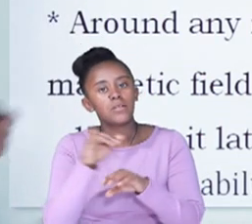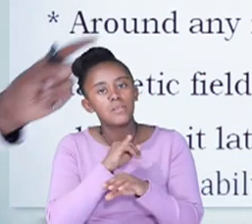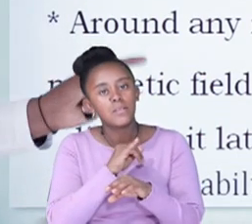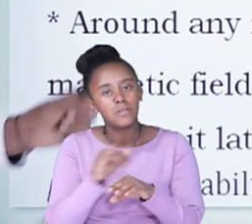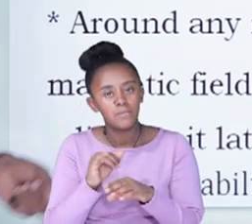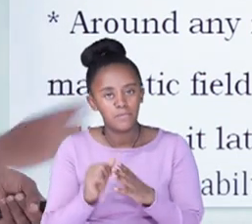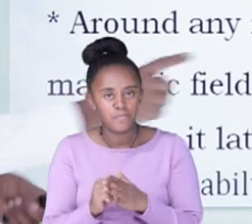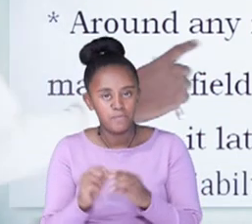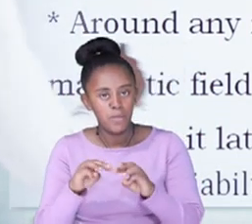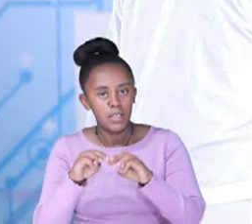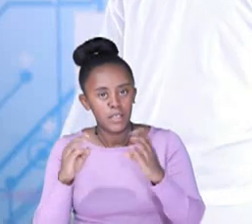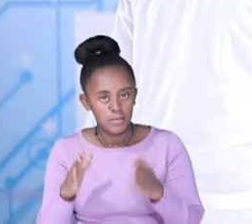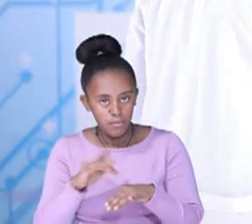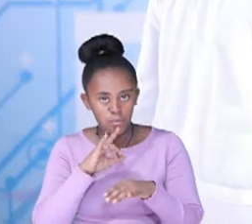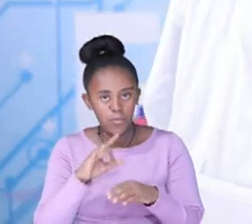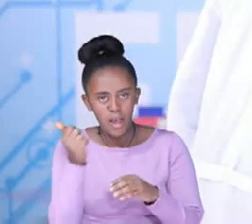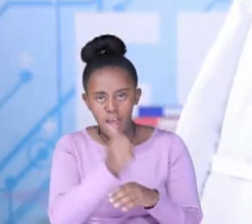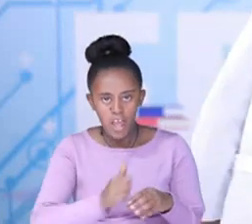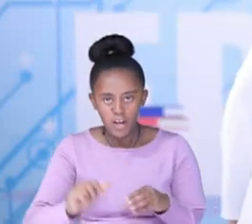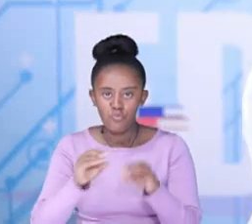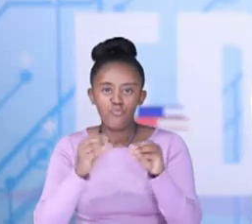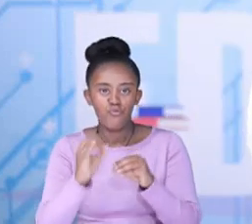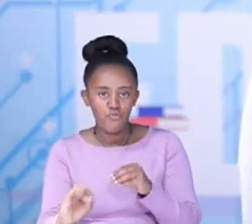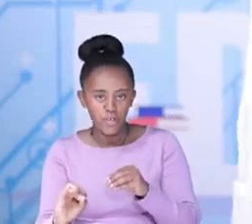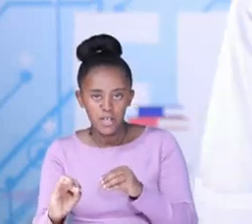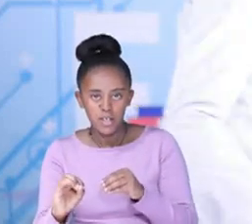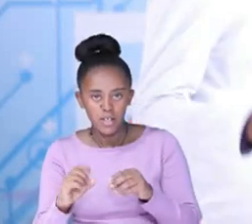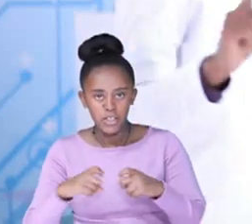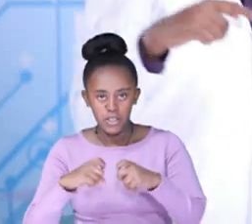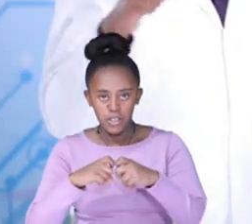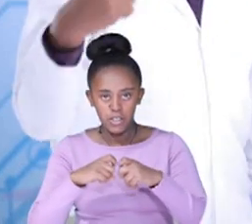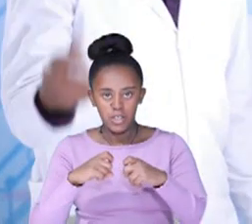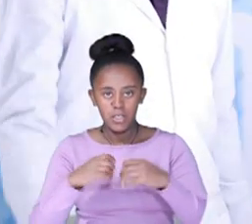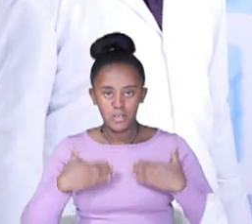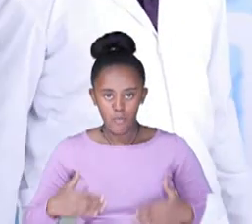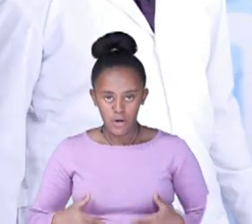concept. Around any moving charged body,